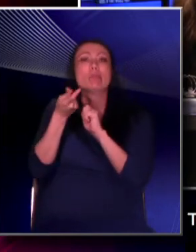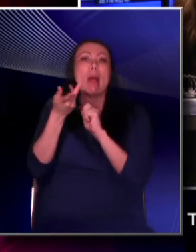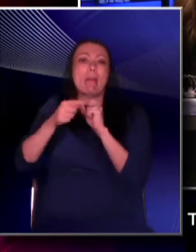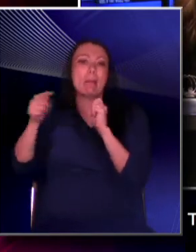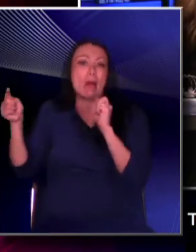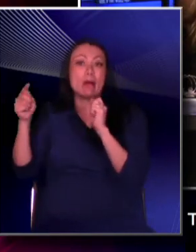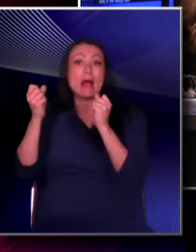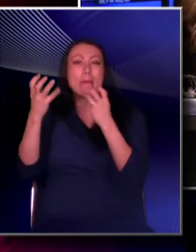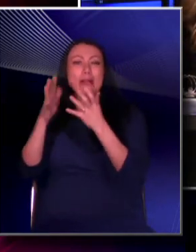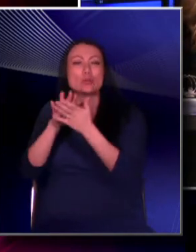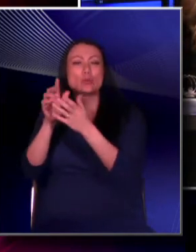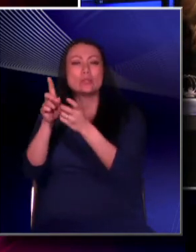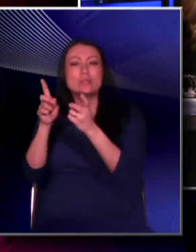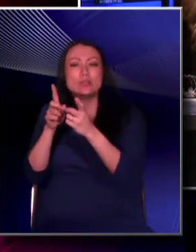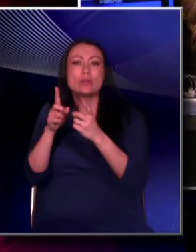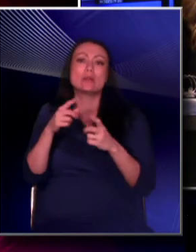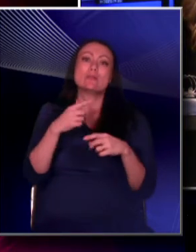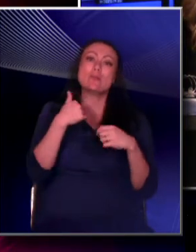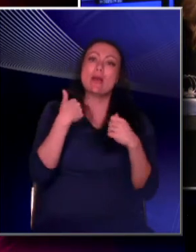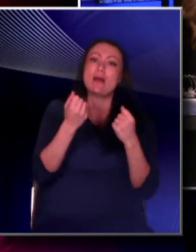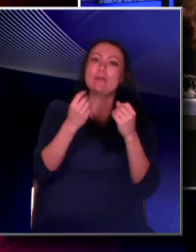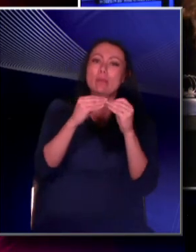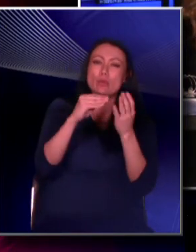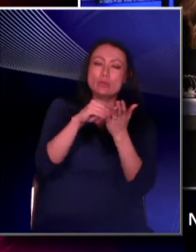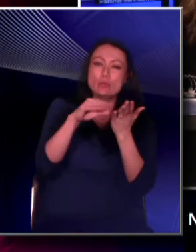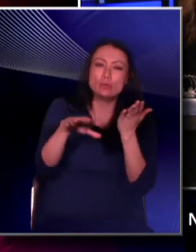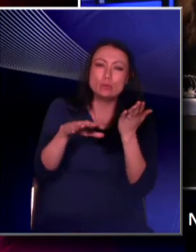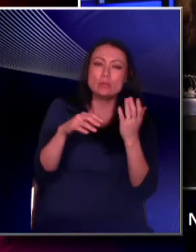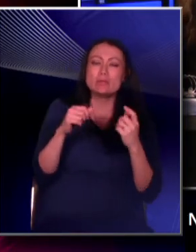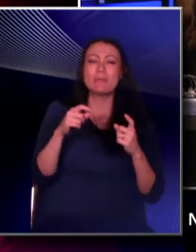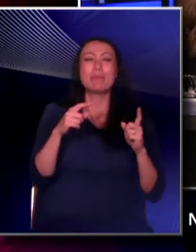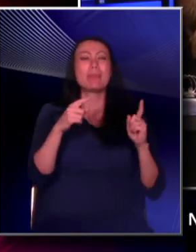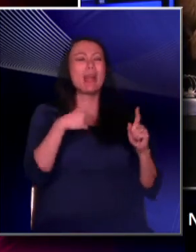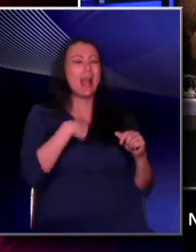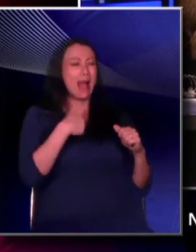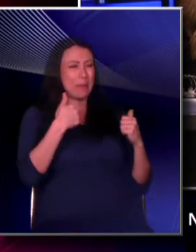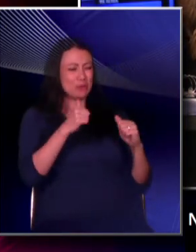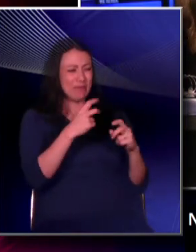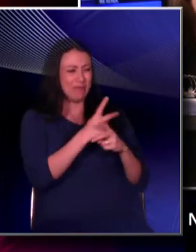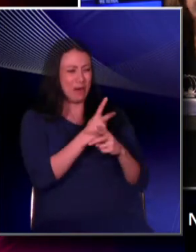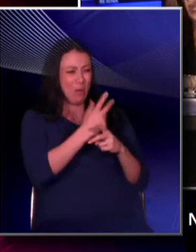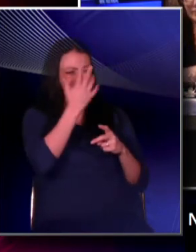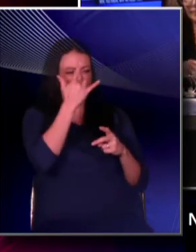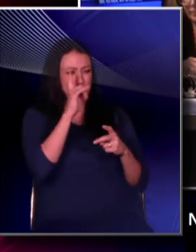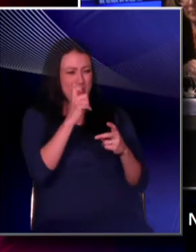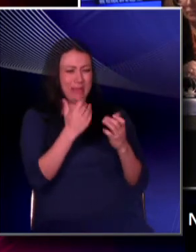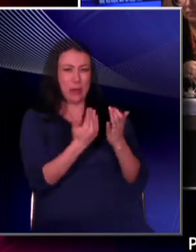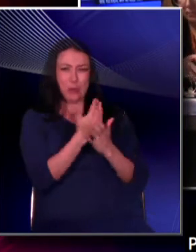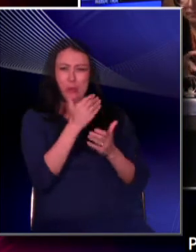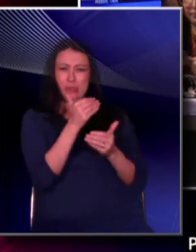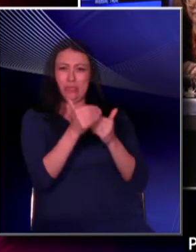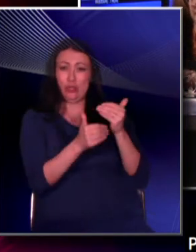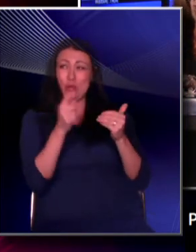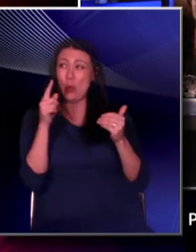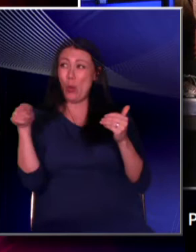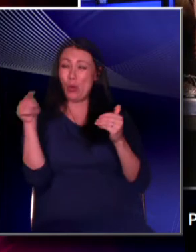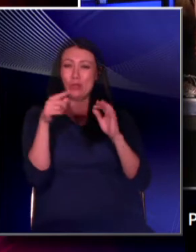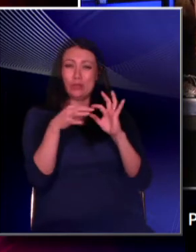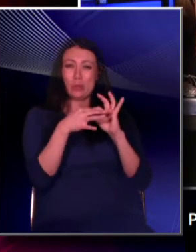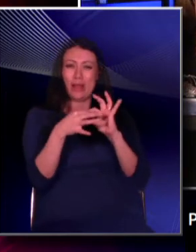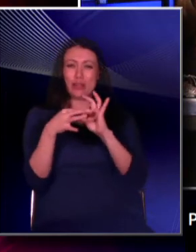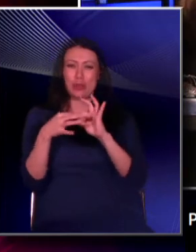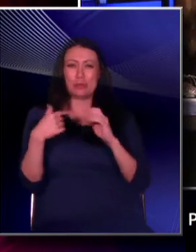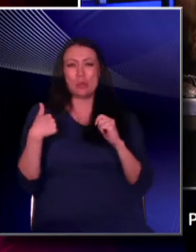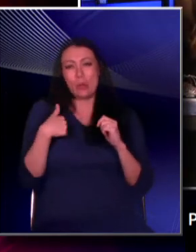I guess I'm just trying to figure out why, we need that new, why we need that new procedure. I mean, in these relationships, we're basically a vendor,